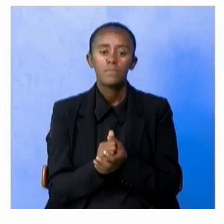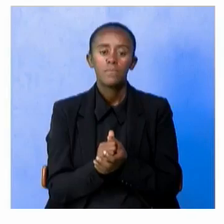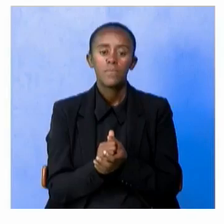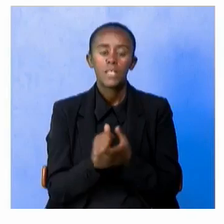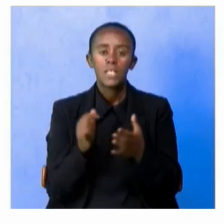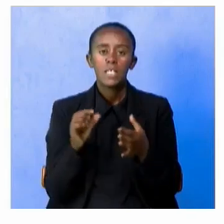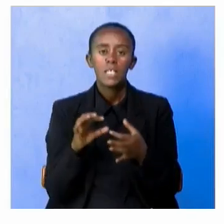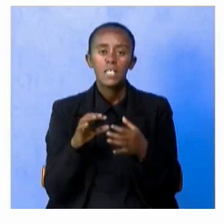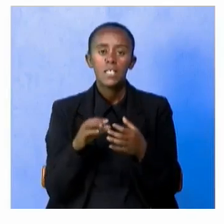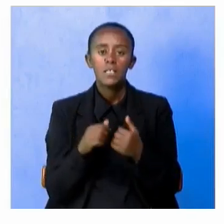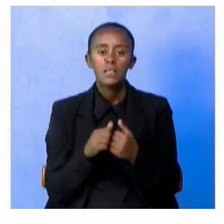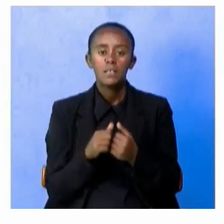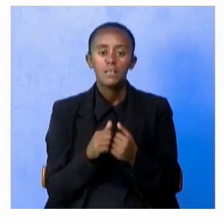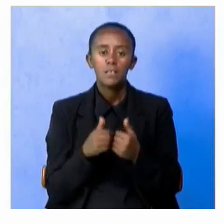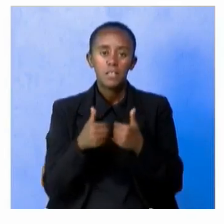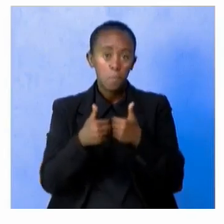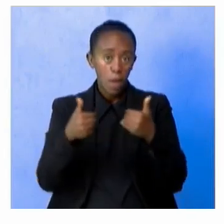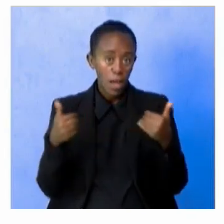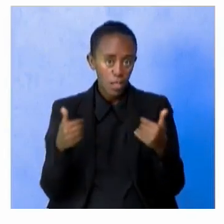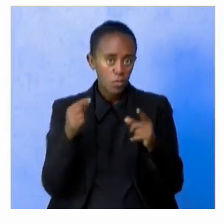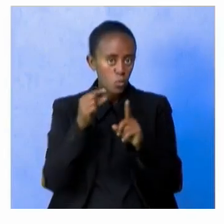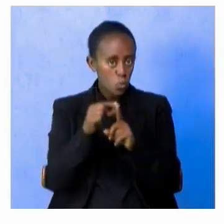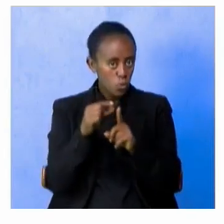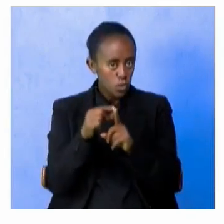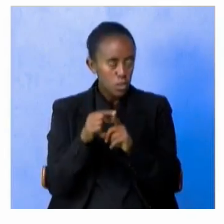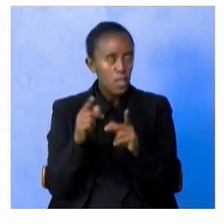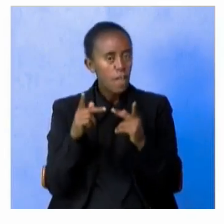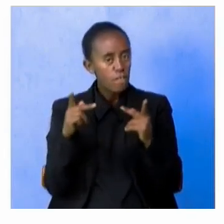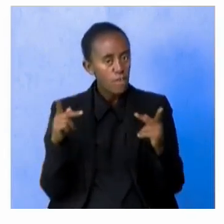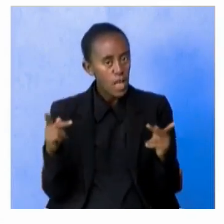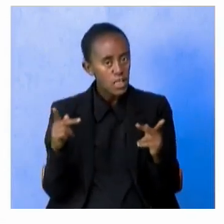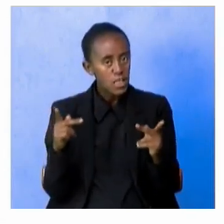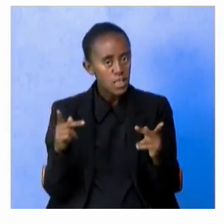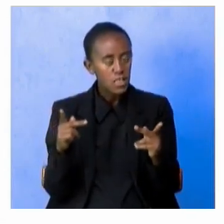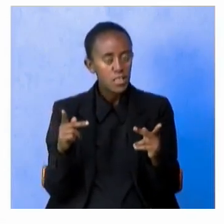separate words, phrases,